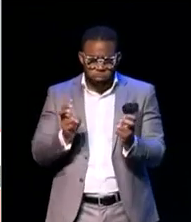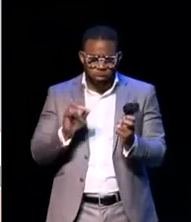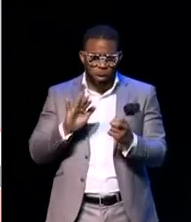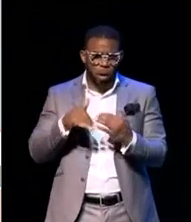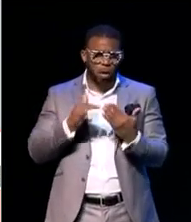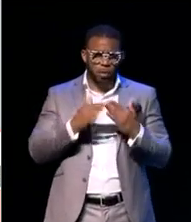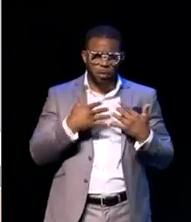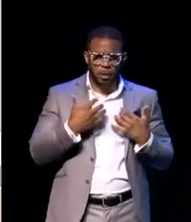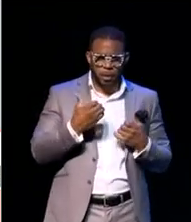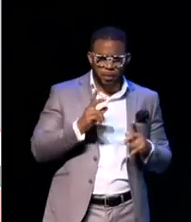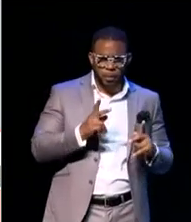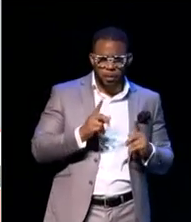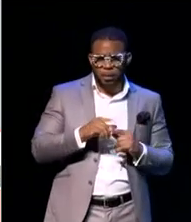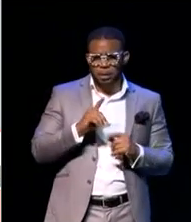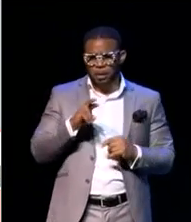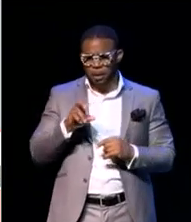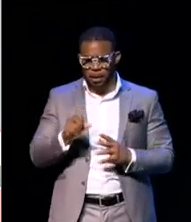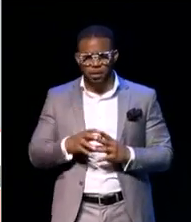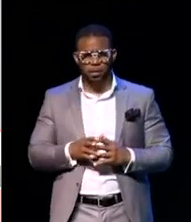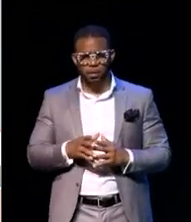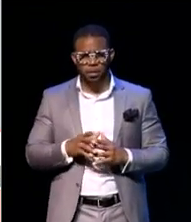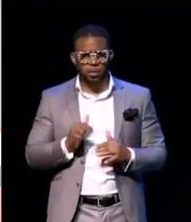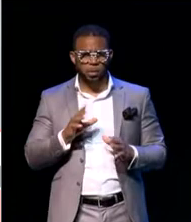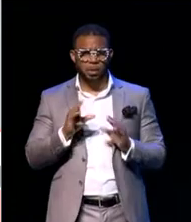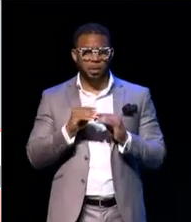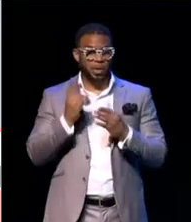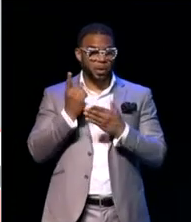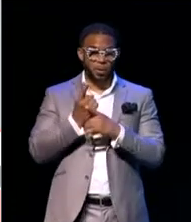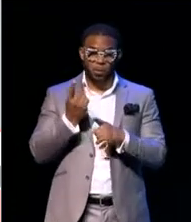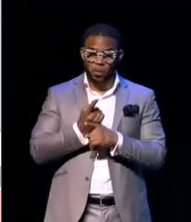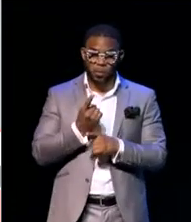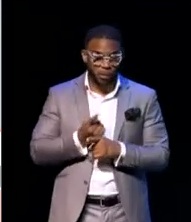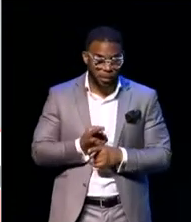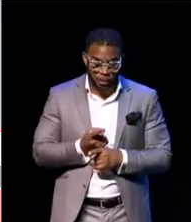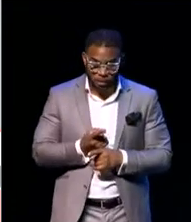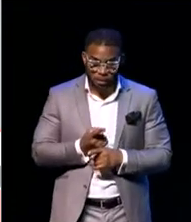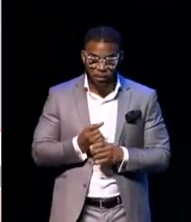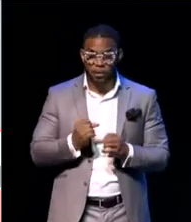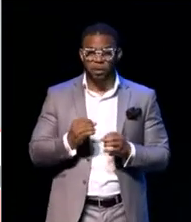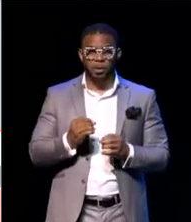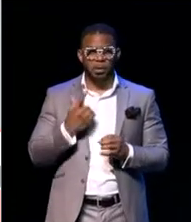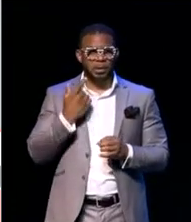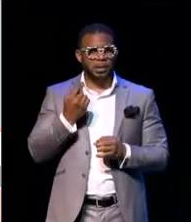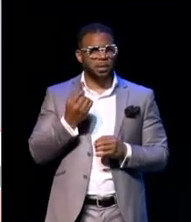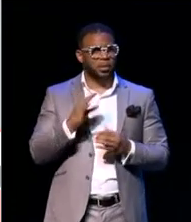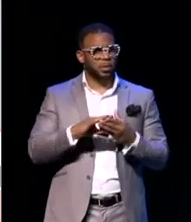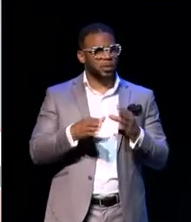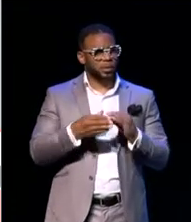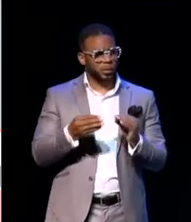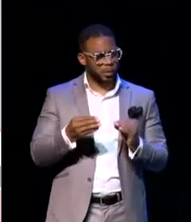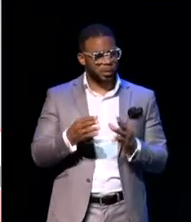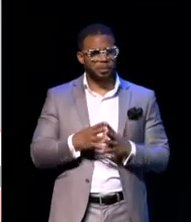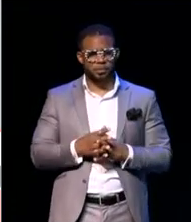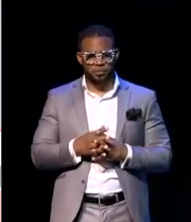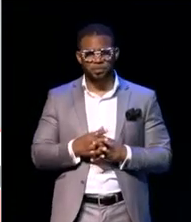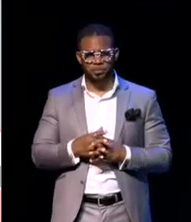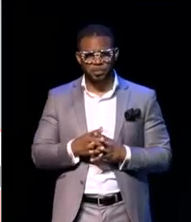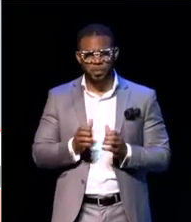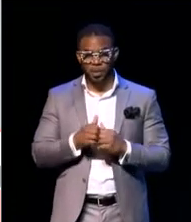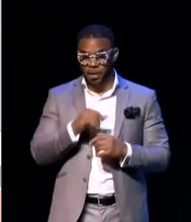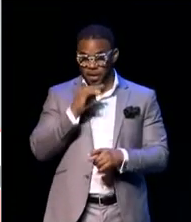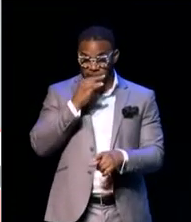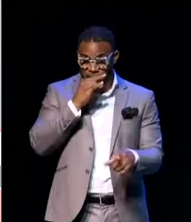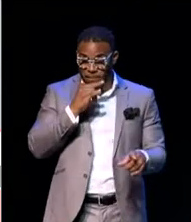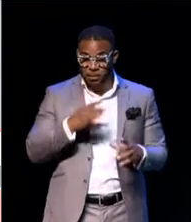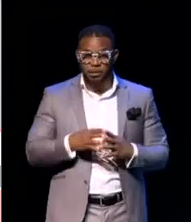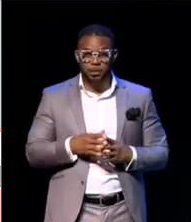health folks and the doctors, and we'd meet regularly. So just a little story, with